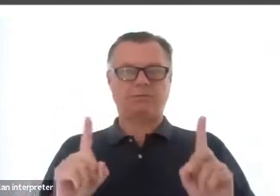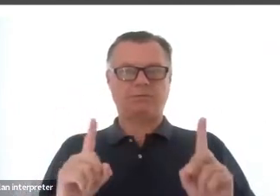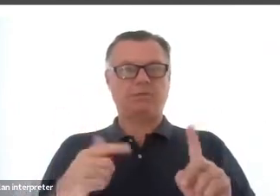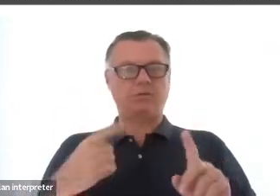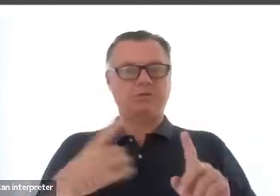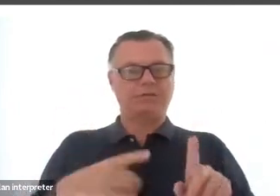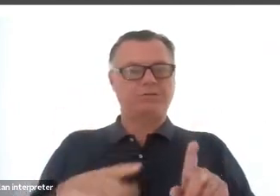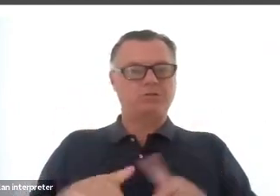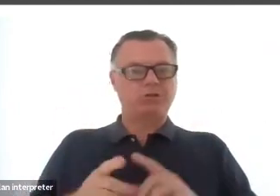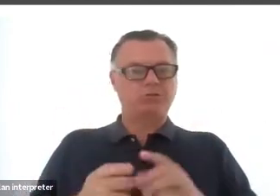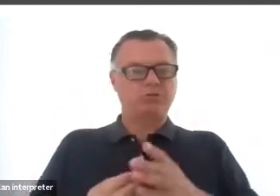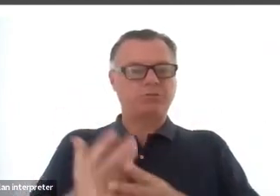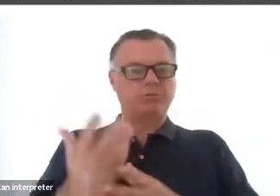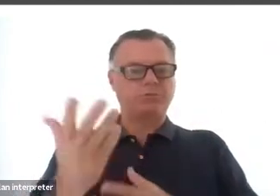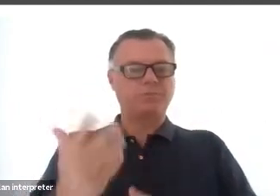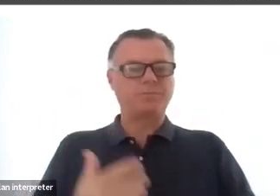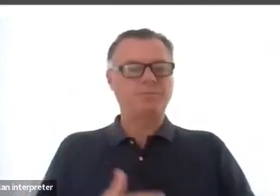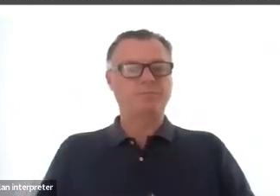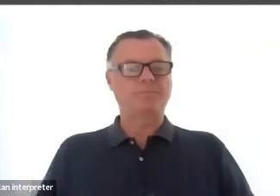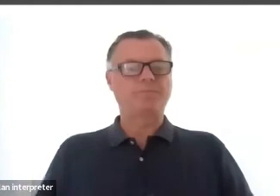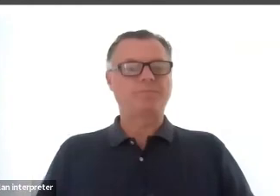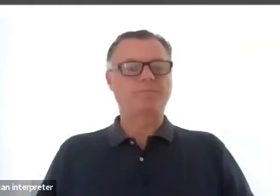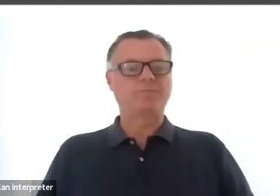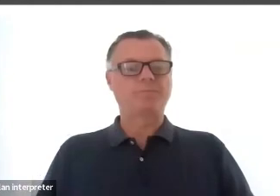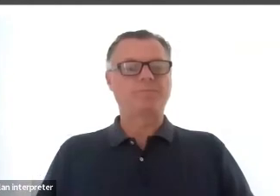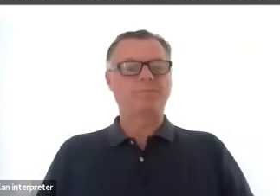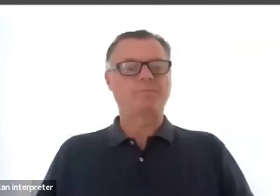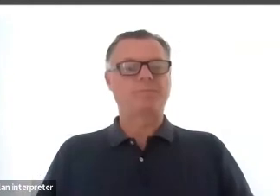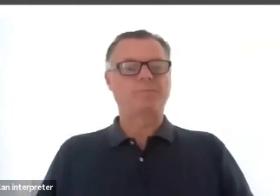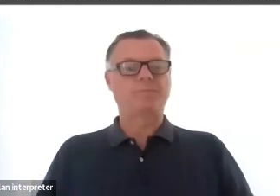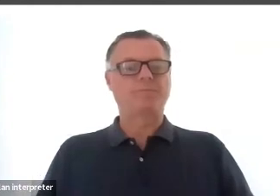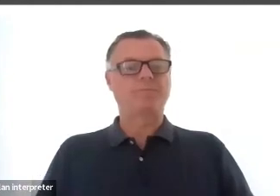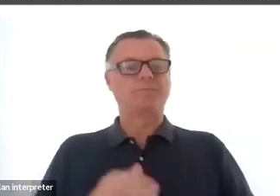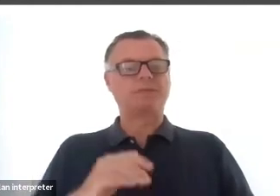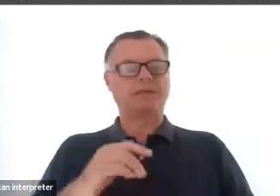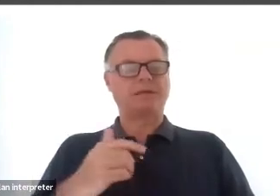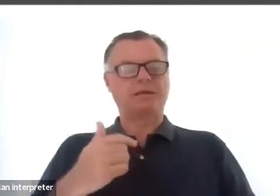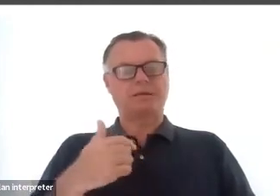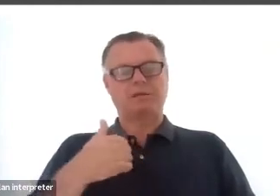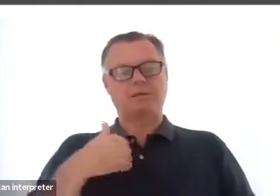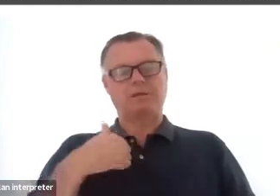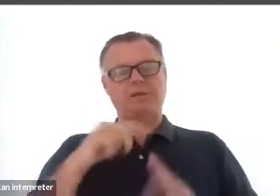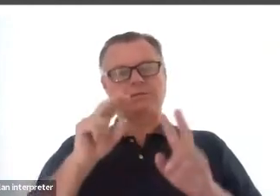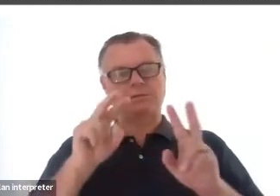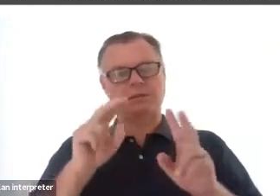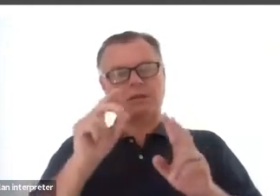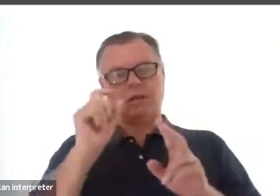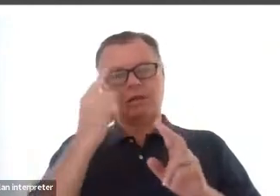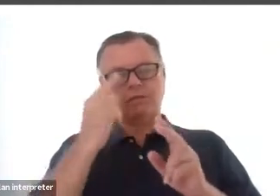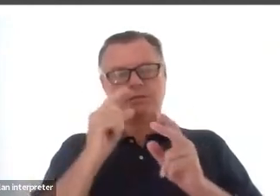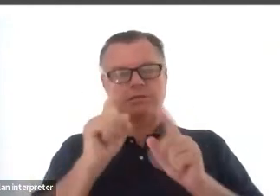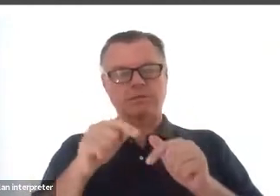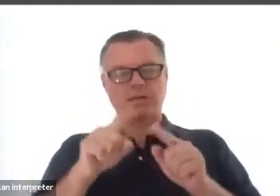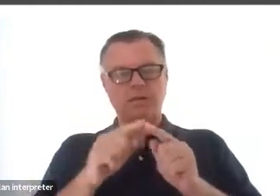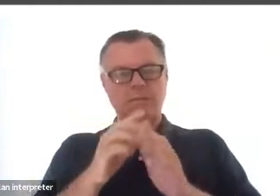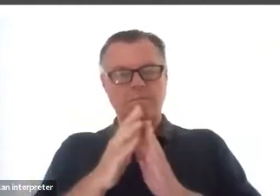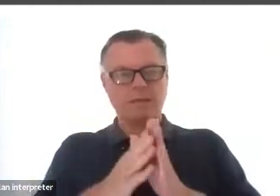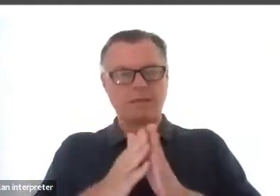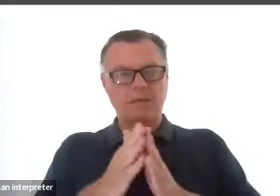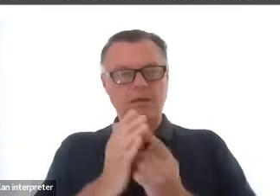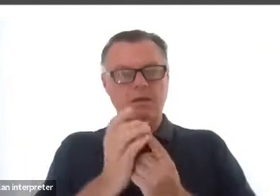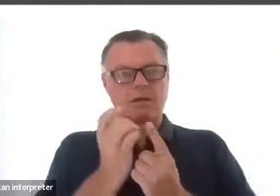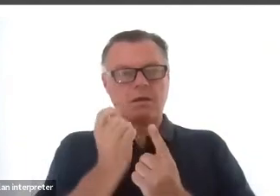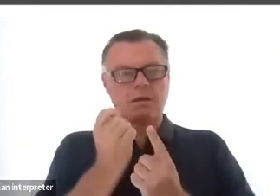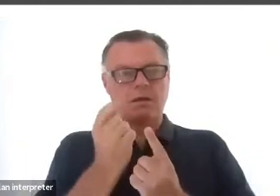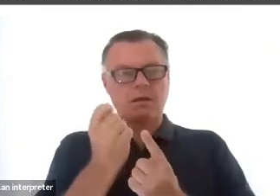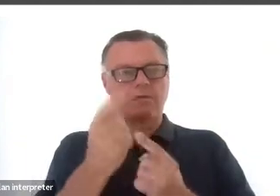learners? What if we could see meaning forming, see confidence shifting, see